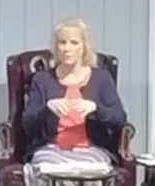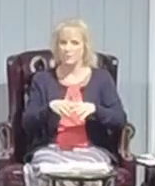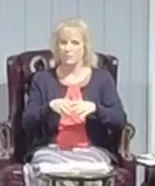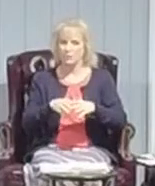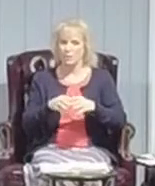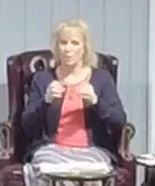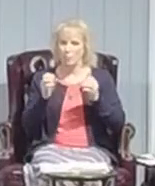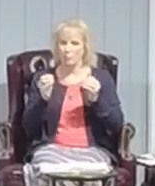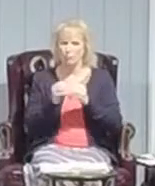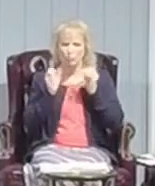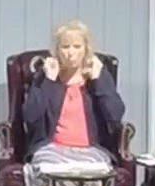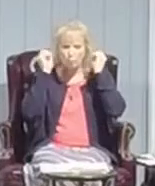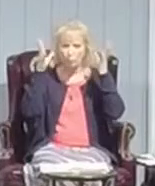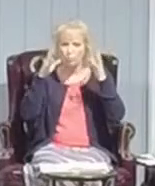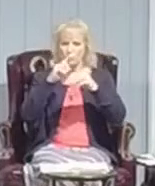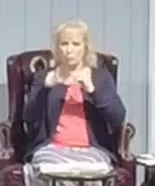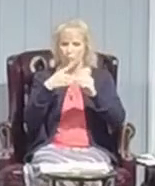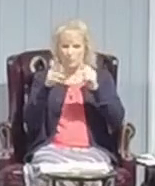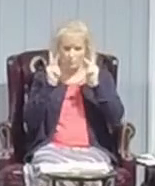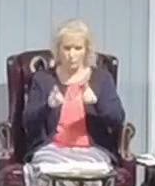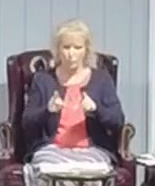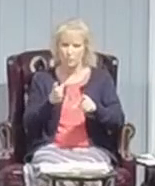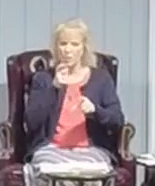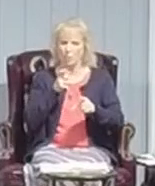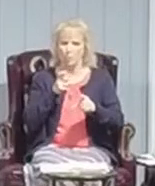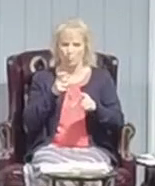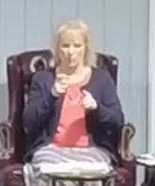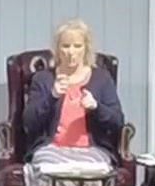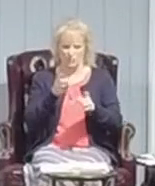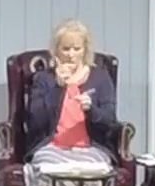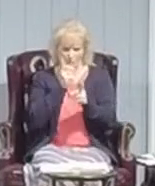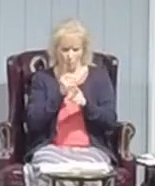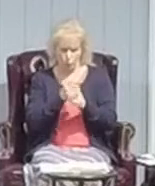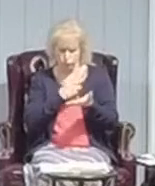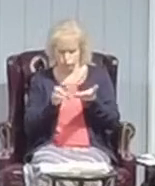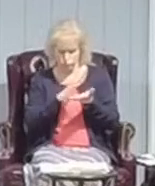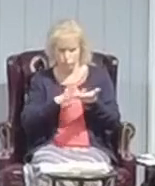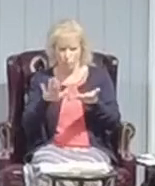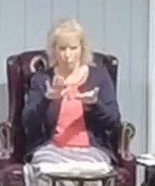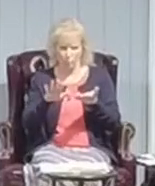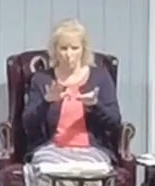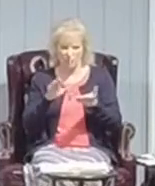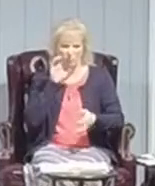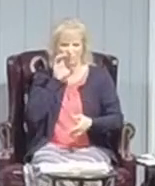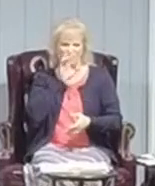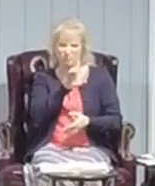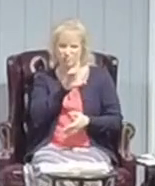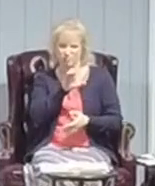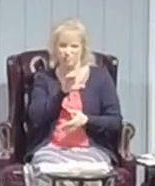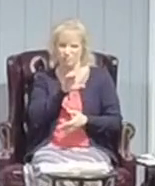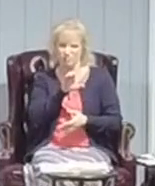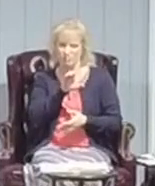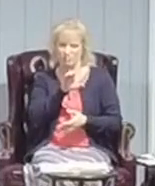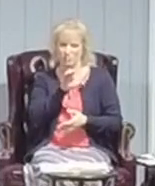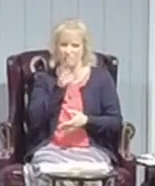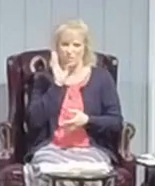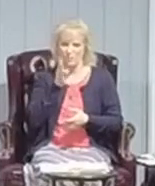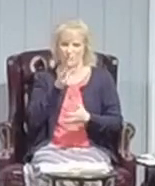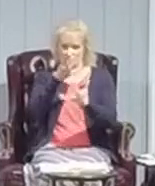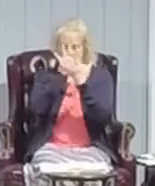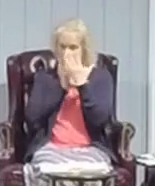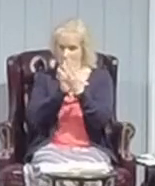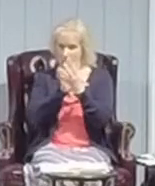much more worse when a person who is proper and holy is forced to be